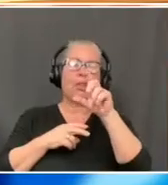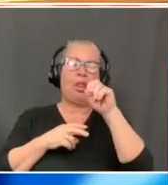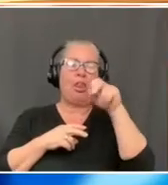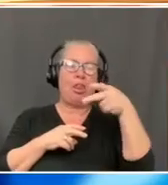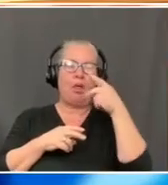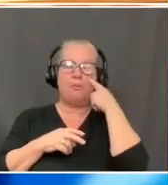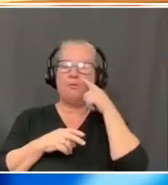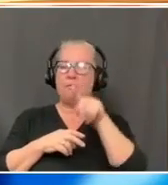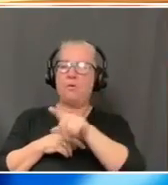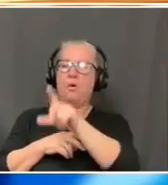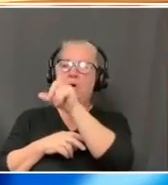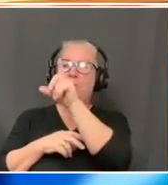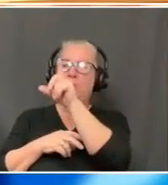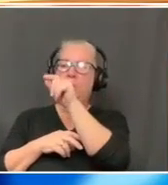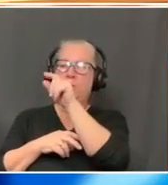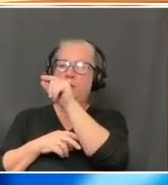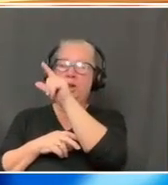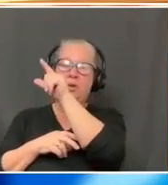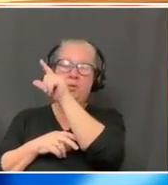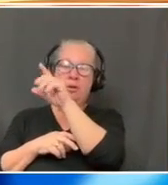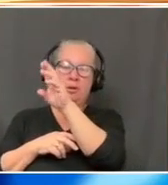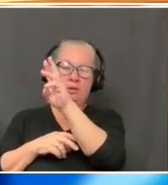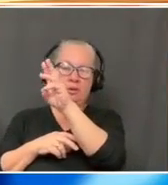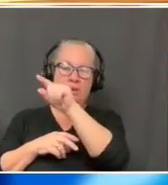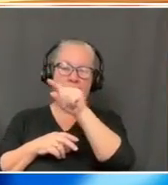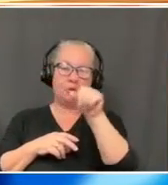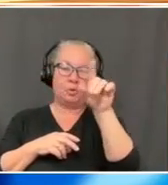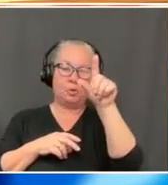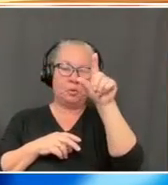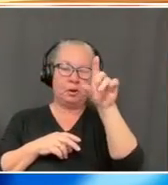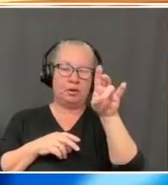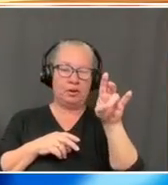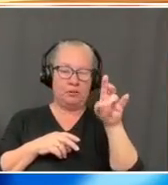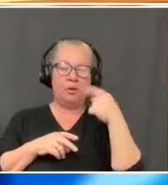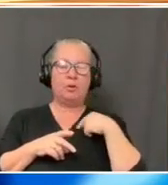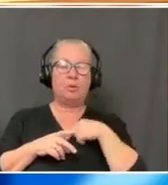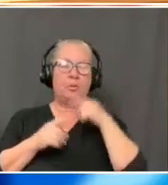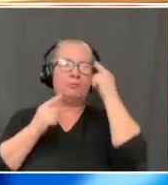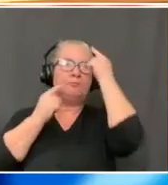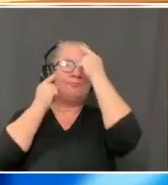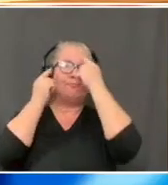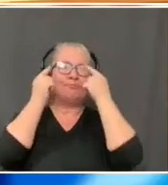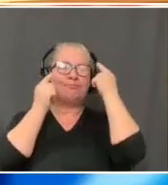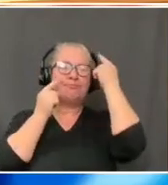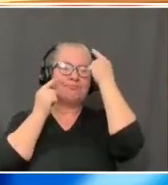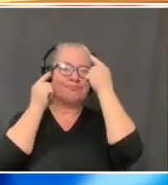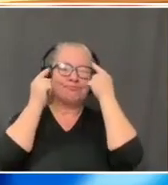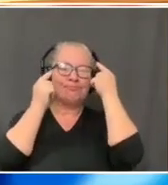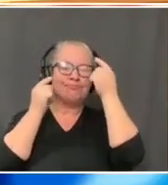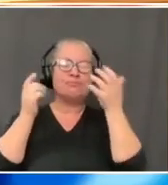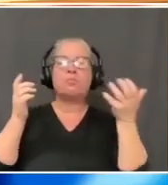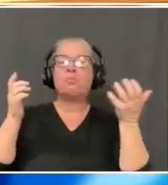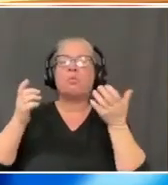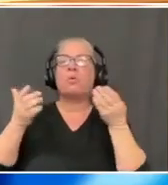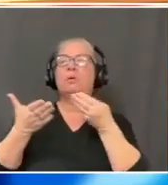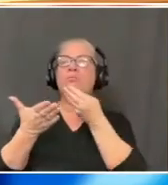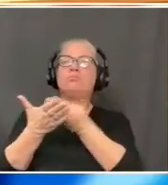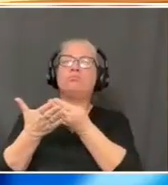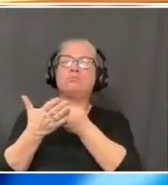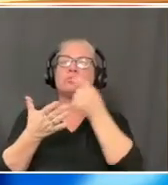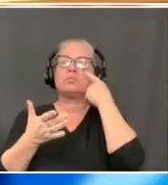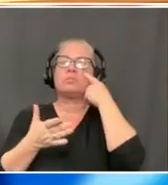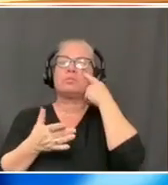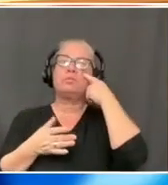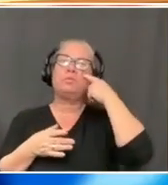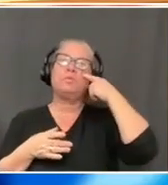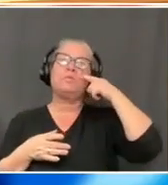26-27, that's where we're reconsidering what the funding for tutoring is going to look like, and how do we start to shift it more